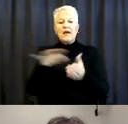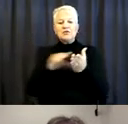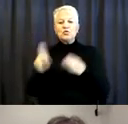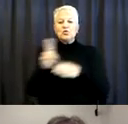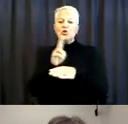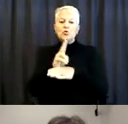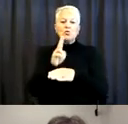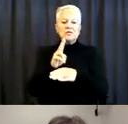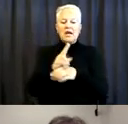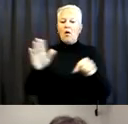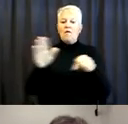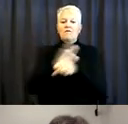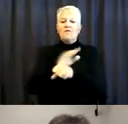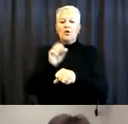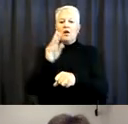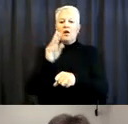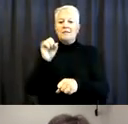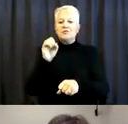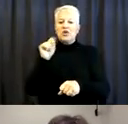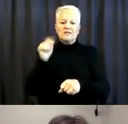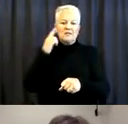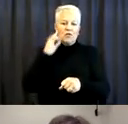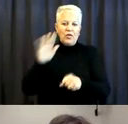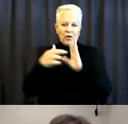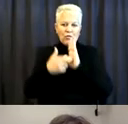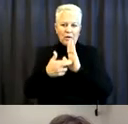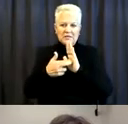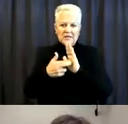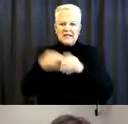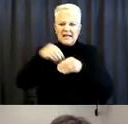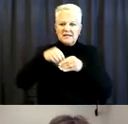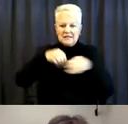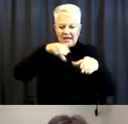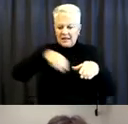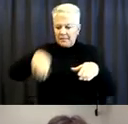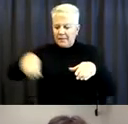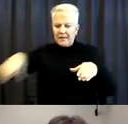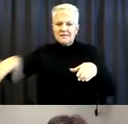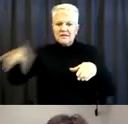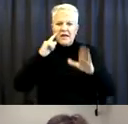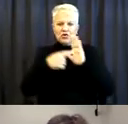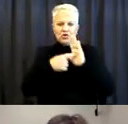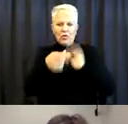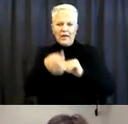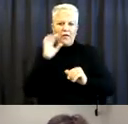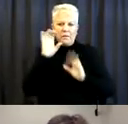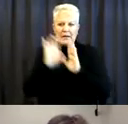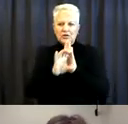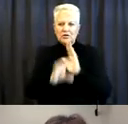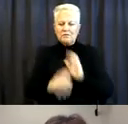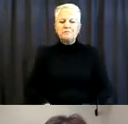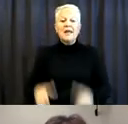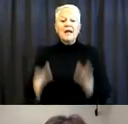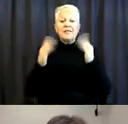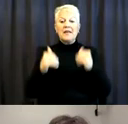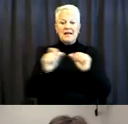using whole objects for these representations in these bins that are depicted in the picture. Next